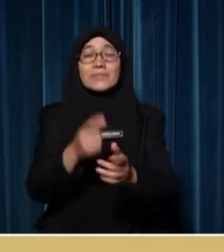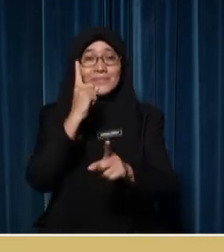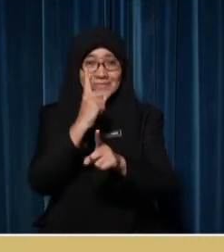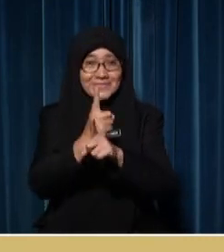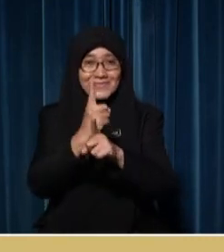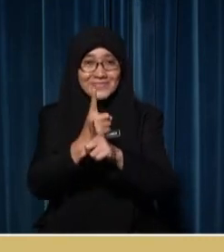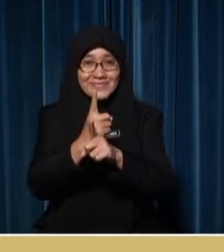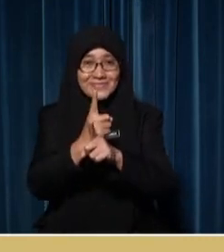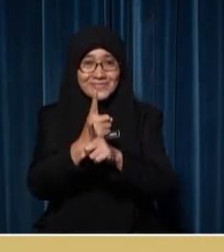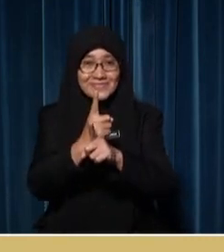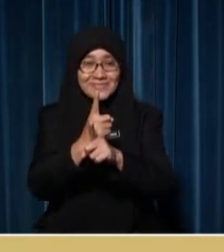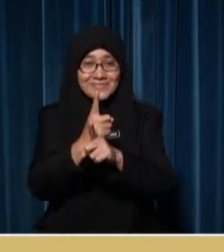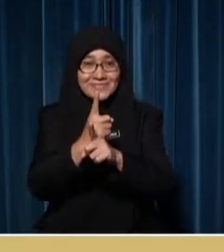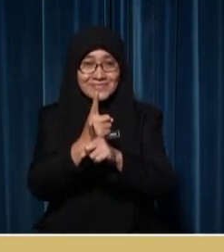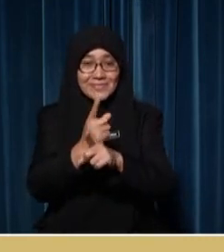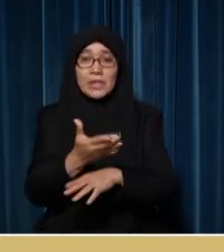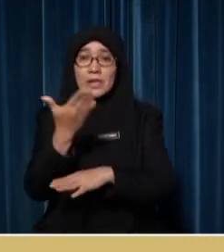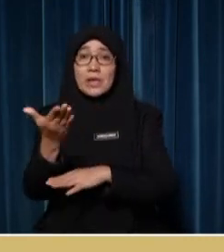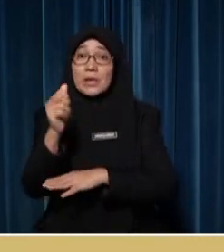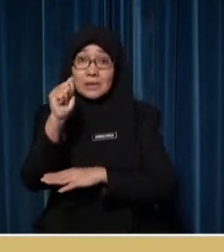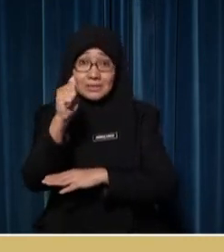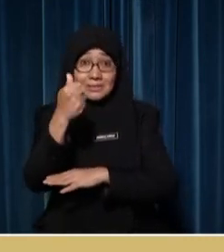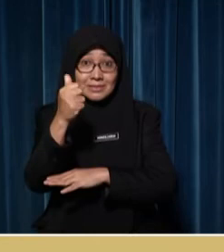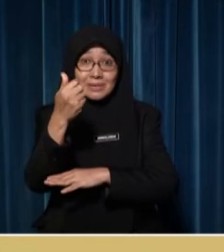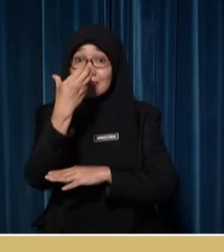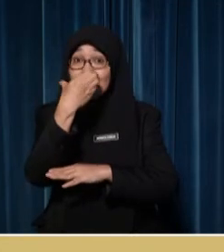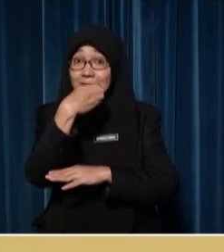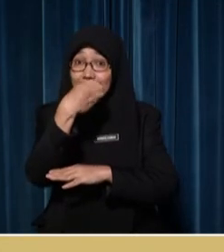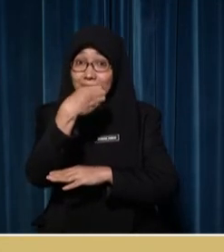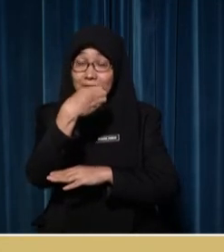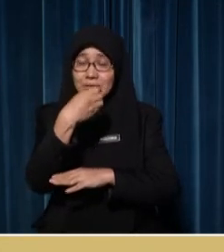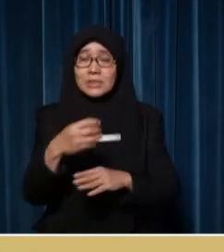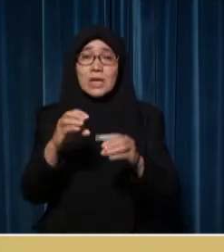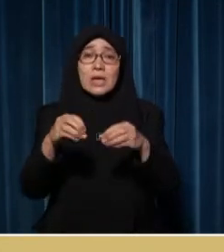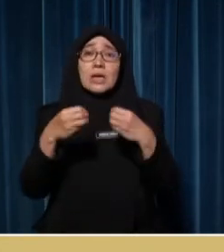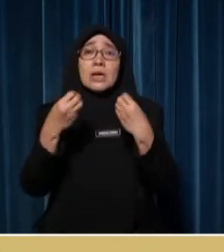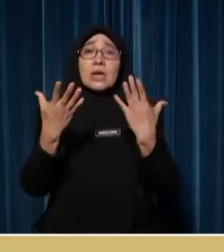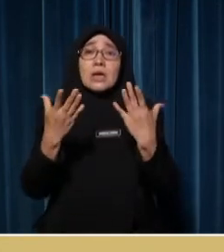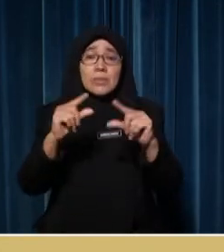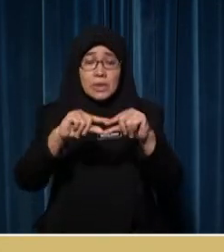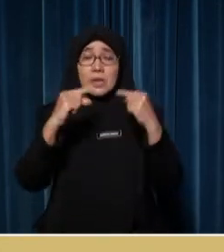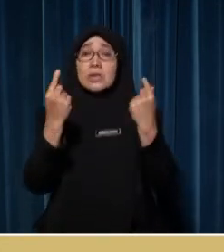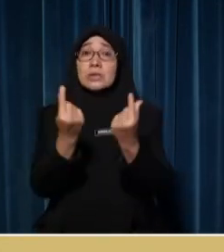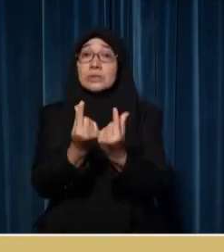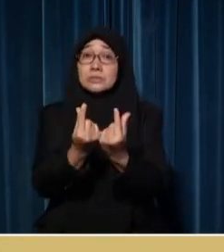Correct! There were 10 apples. How many groups were there?